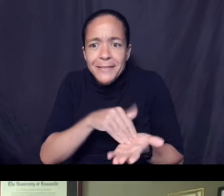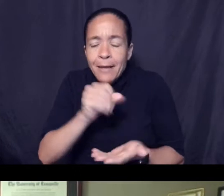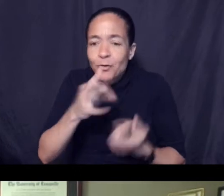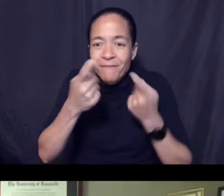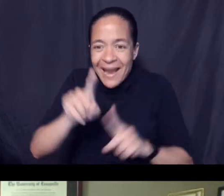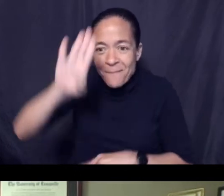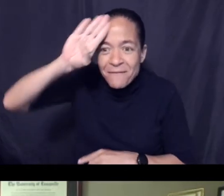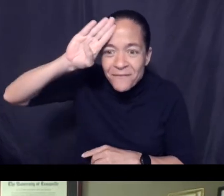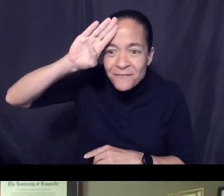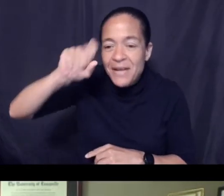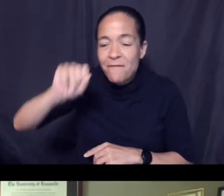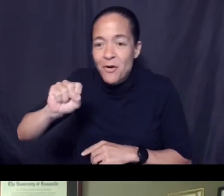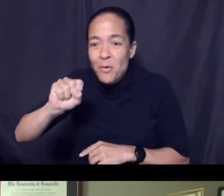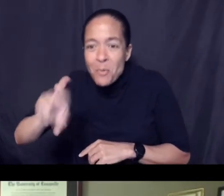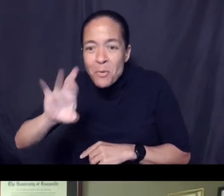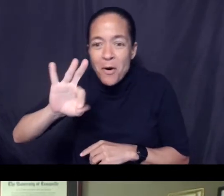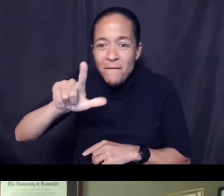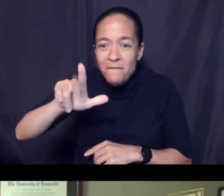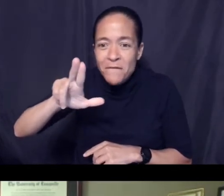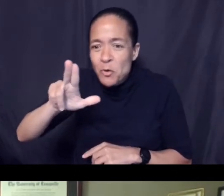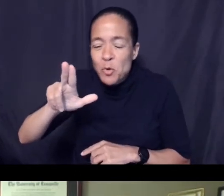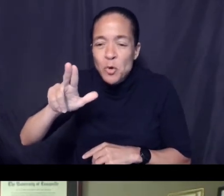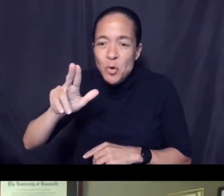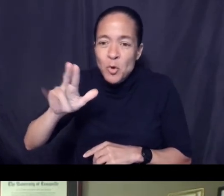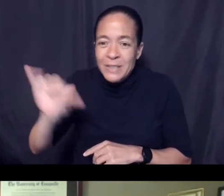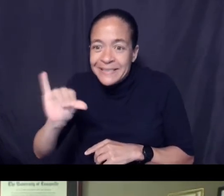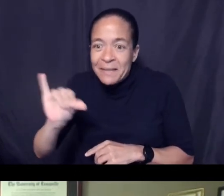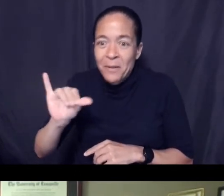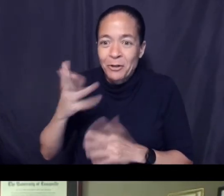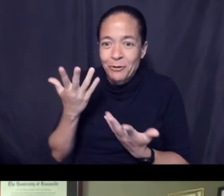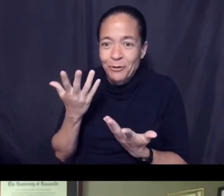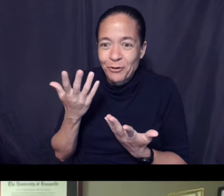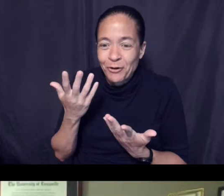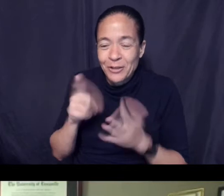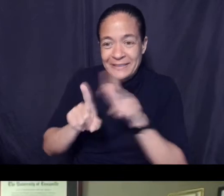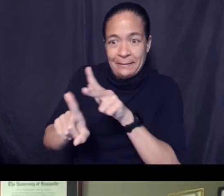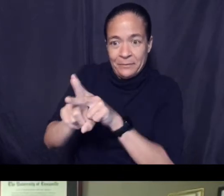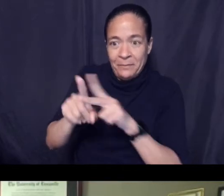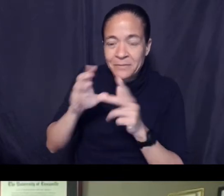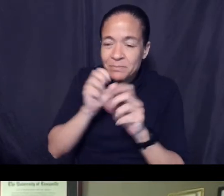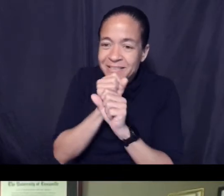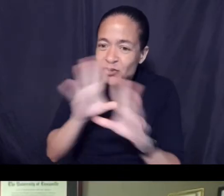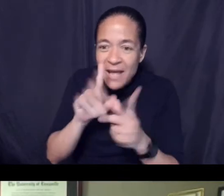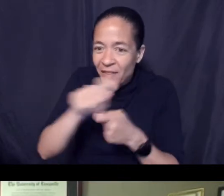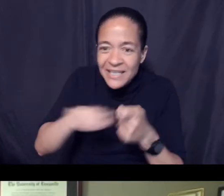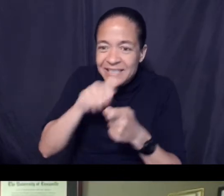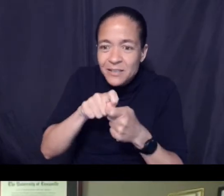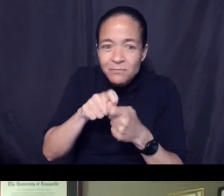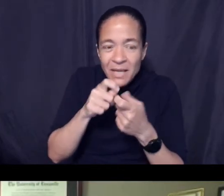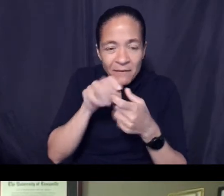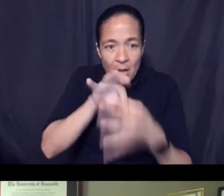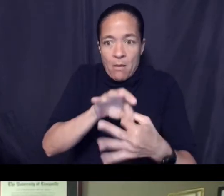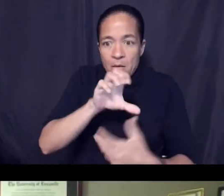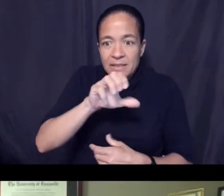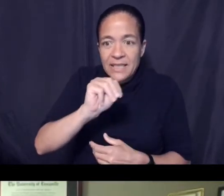a fever and a flu-like illness, because there's nothing very specific about it. And we often say that this may be